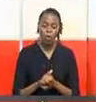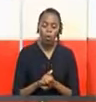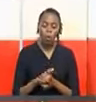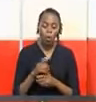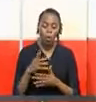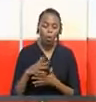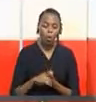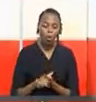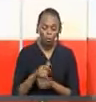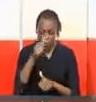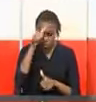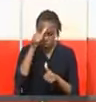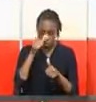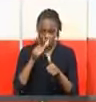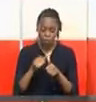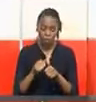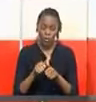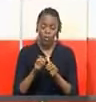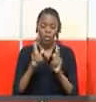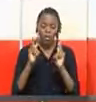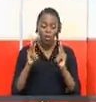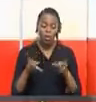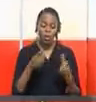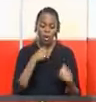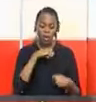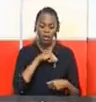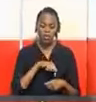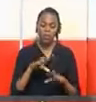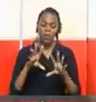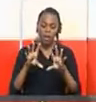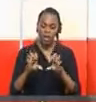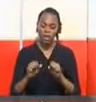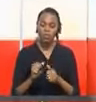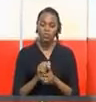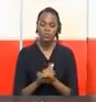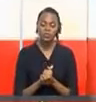on in the hearts of the people he touched.